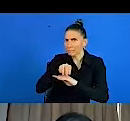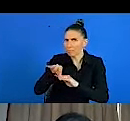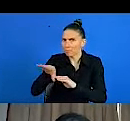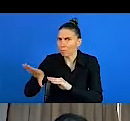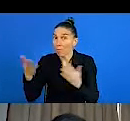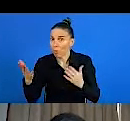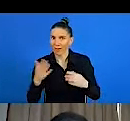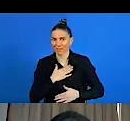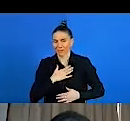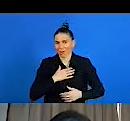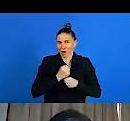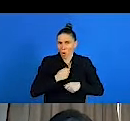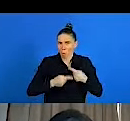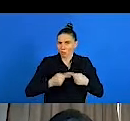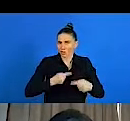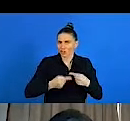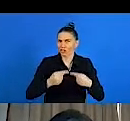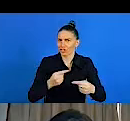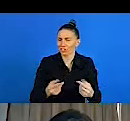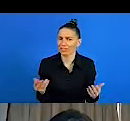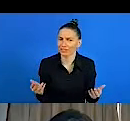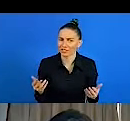right? And in that sense, it also builds the